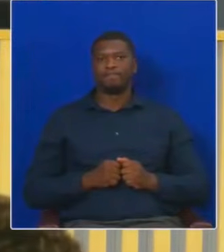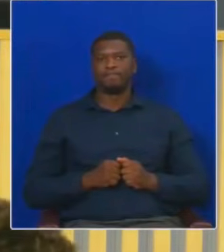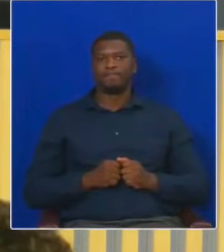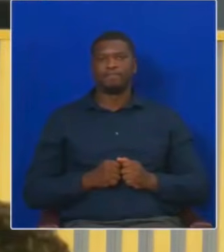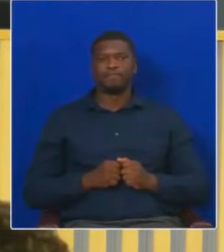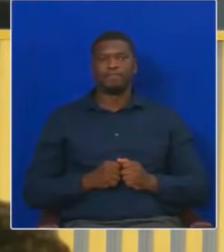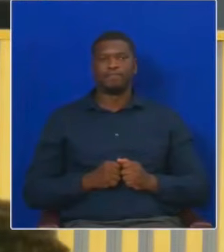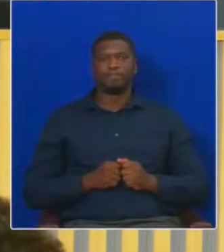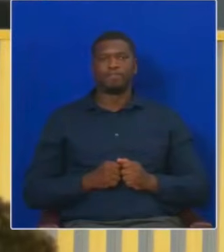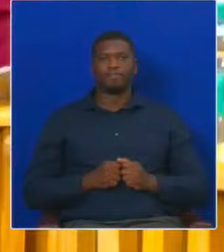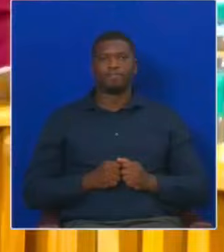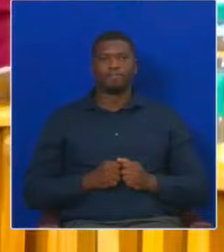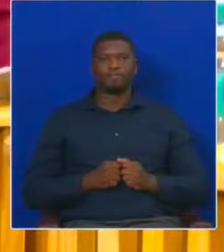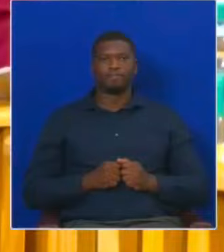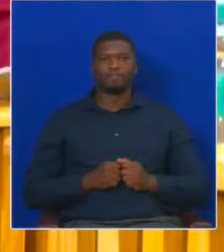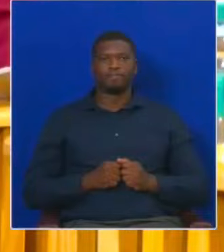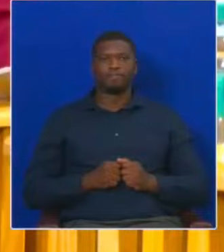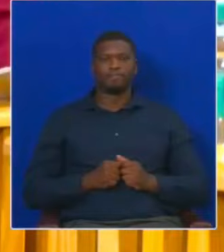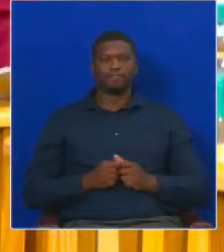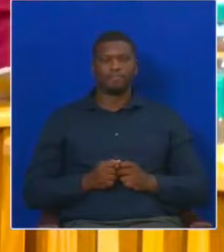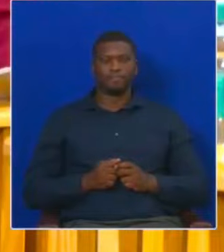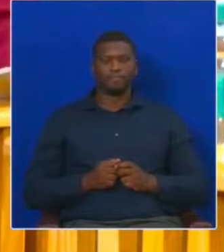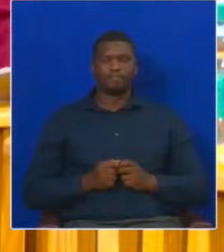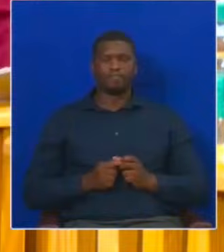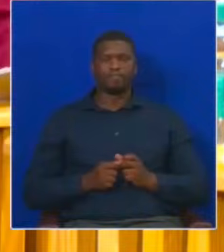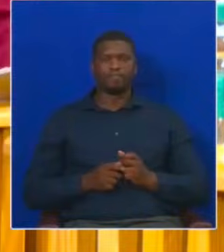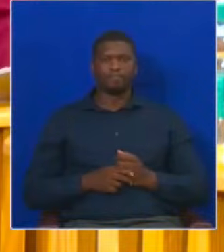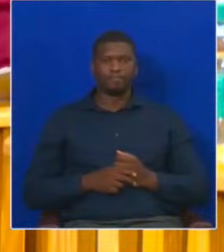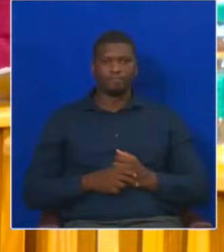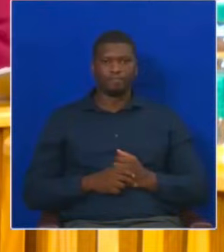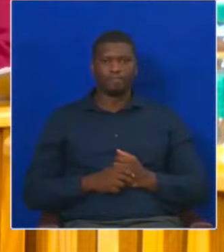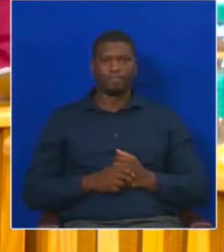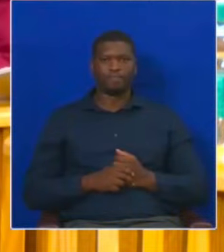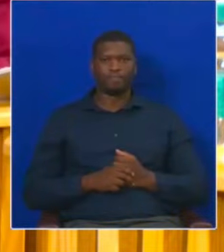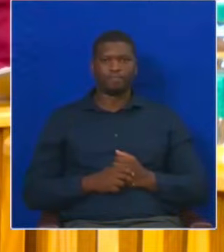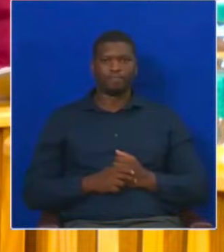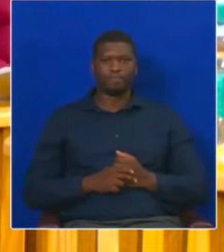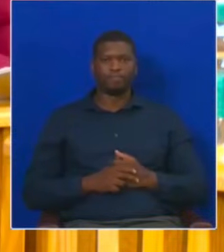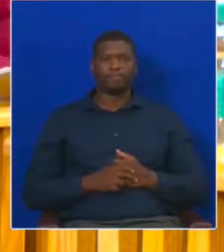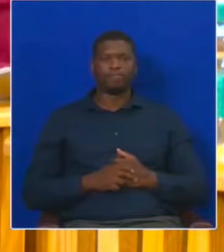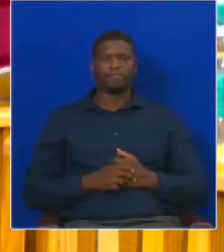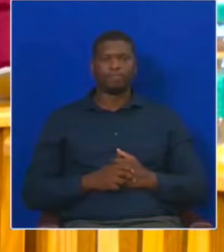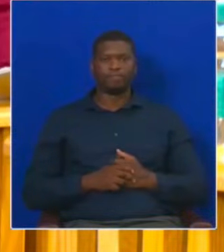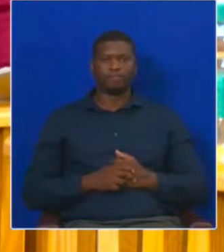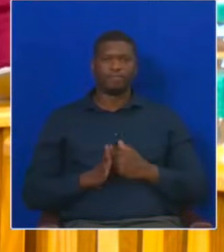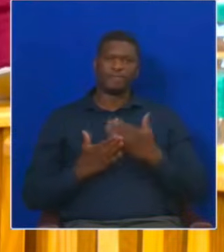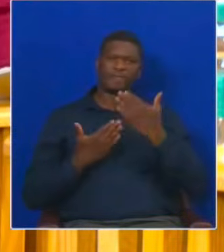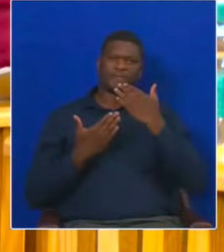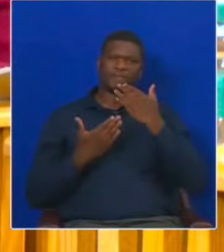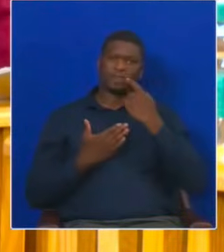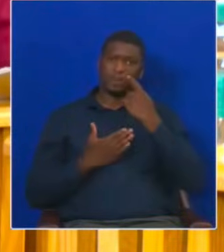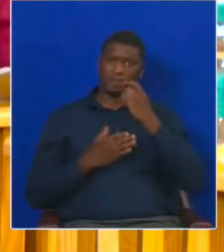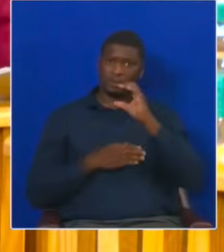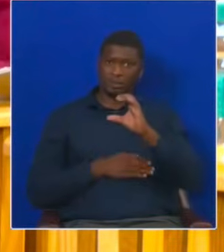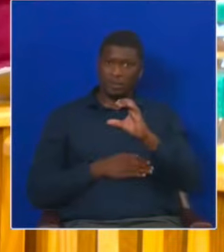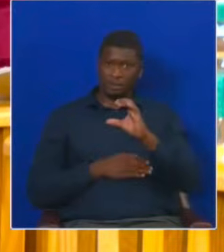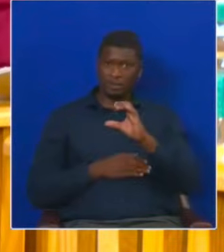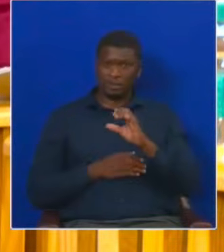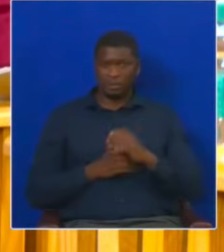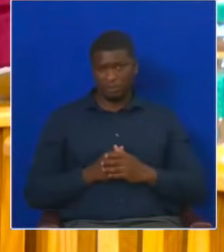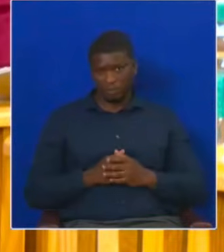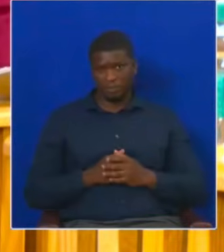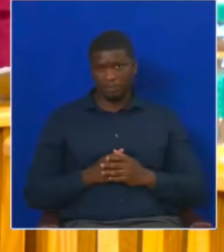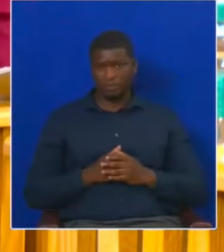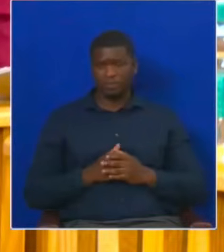Thank you. Thank you, Commissioner. Thank you, witness C. Can I ask you then to turn